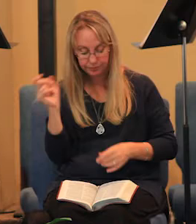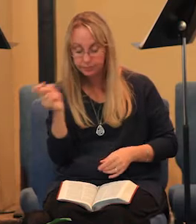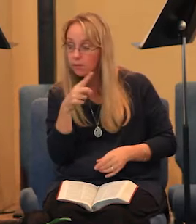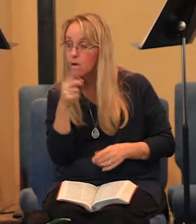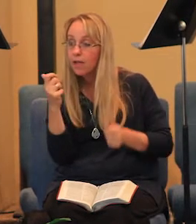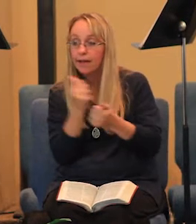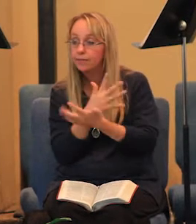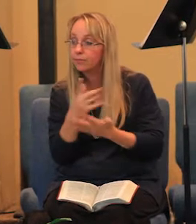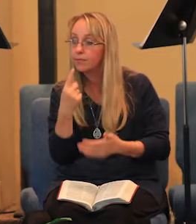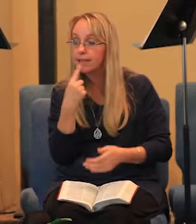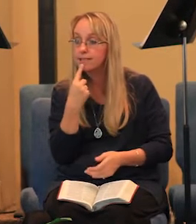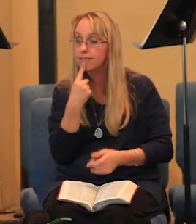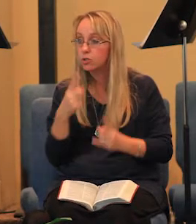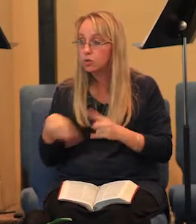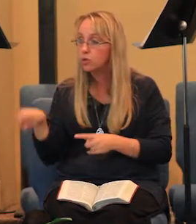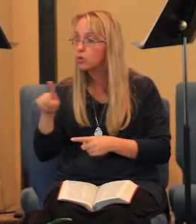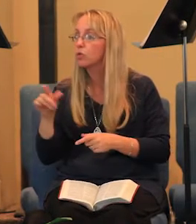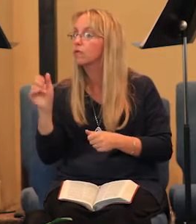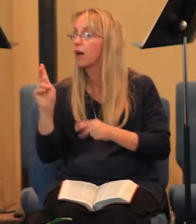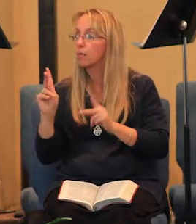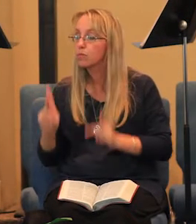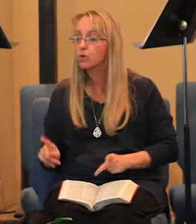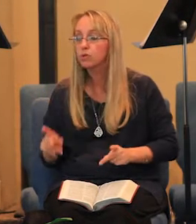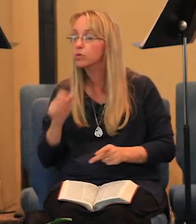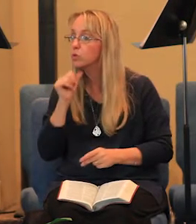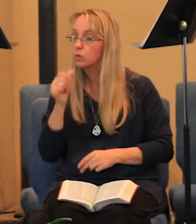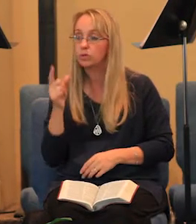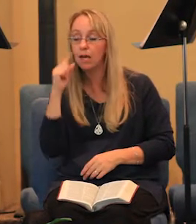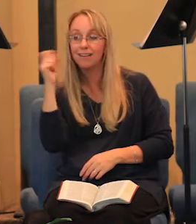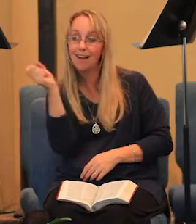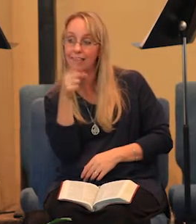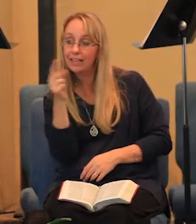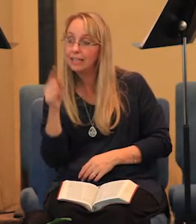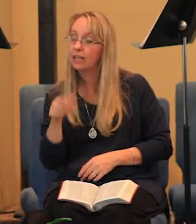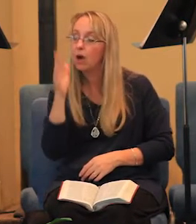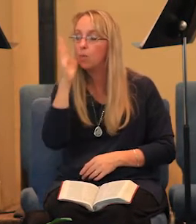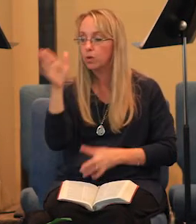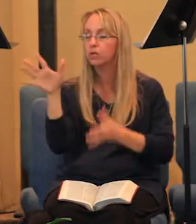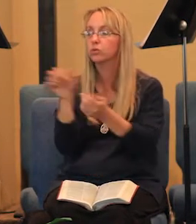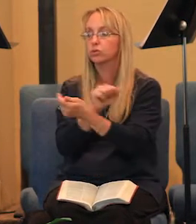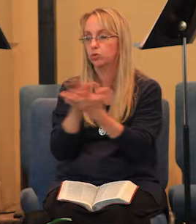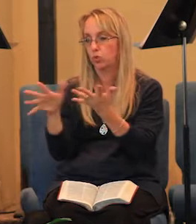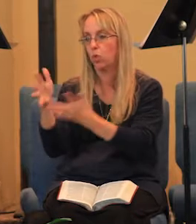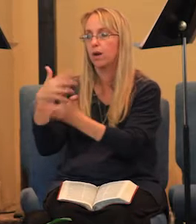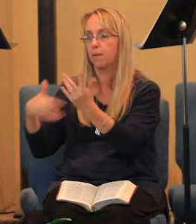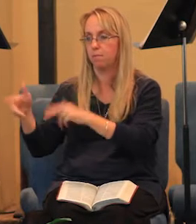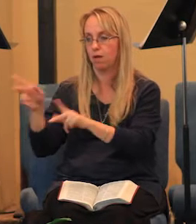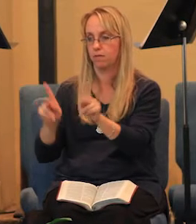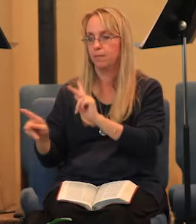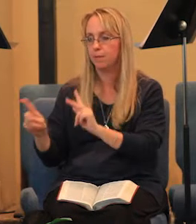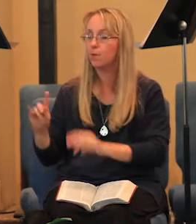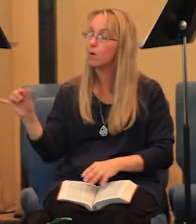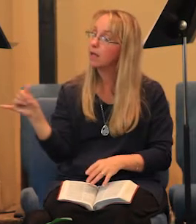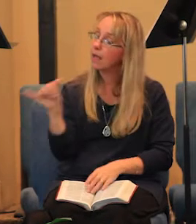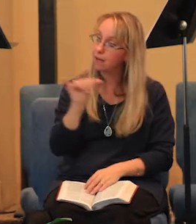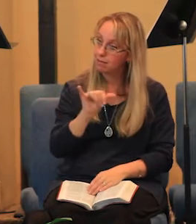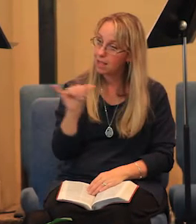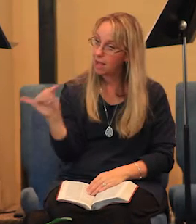it will be that every soul that does not heed that prophet shall be utterly destroyed from among the people. And